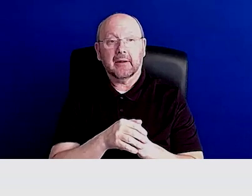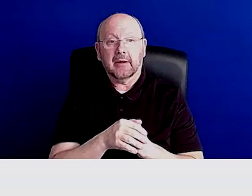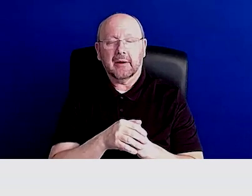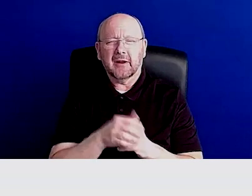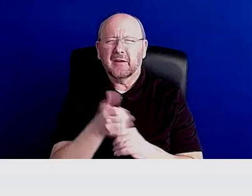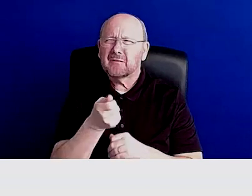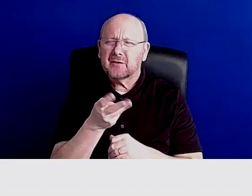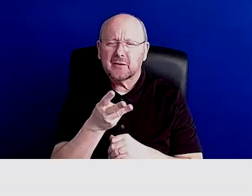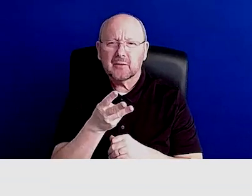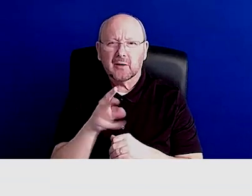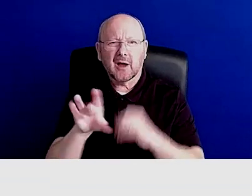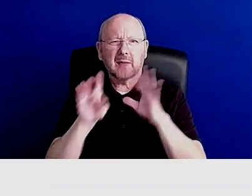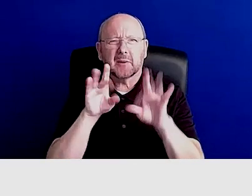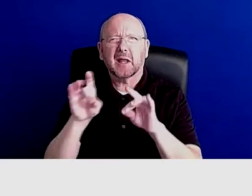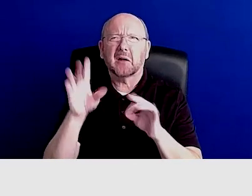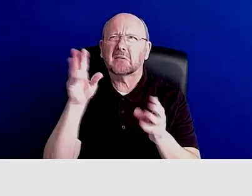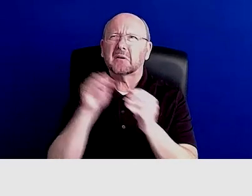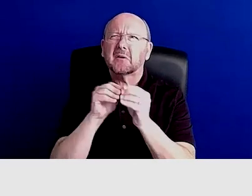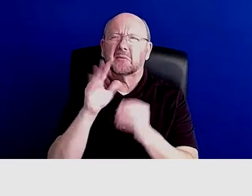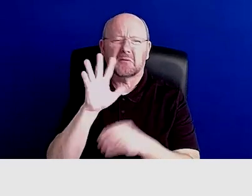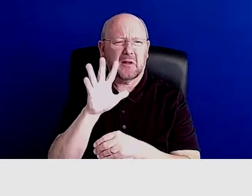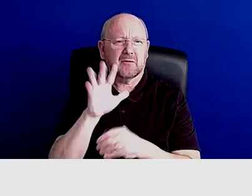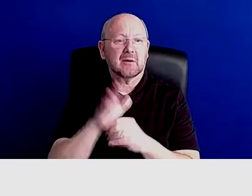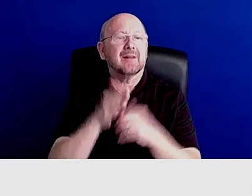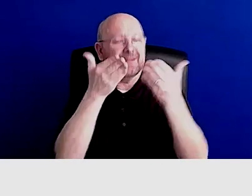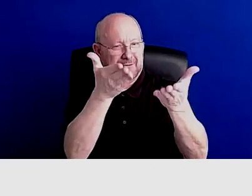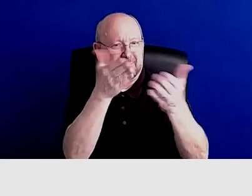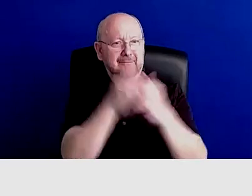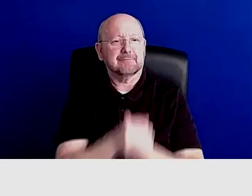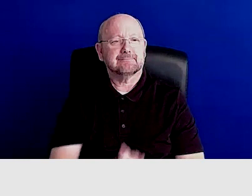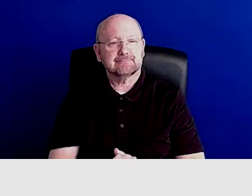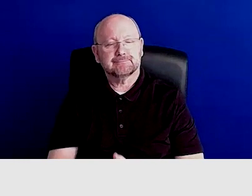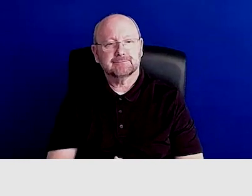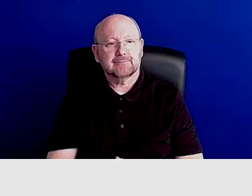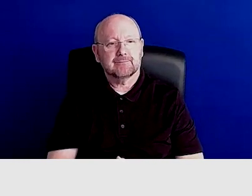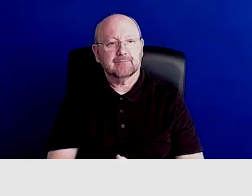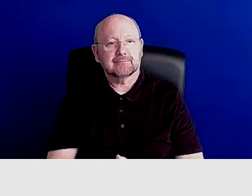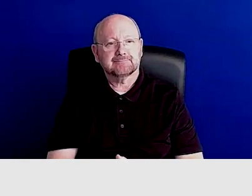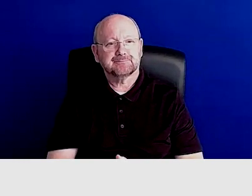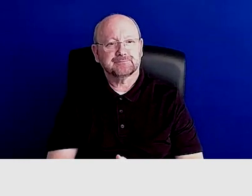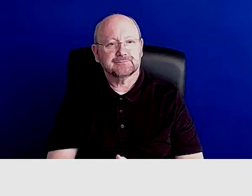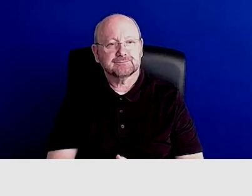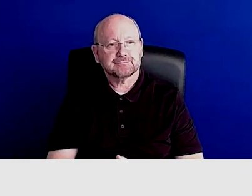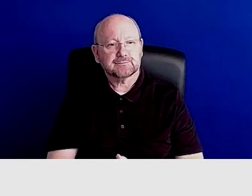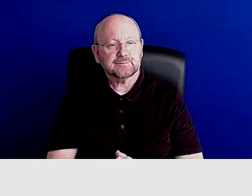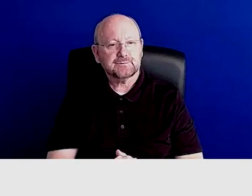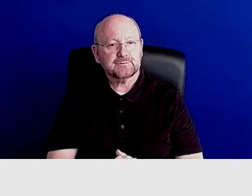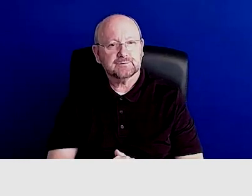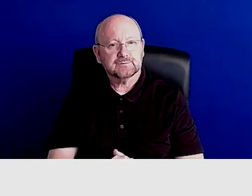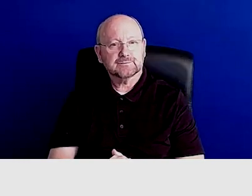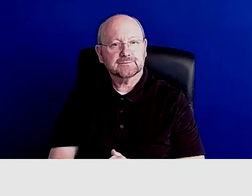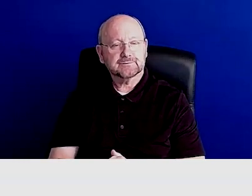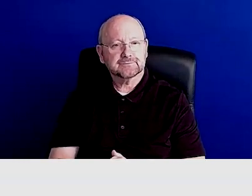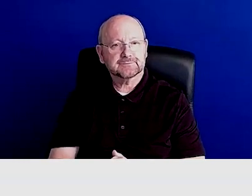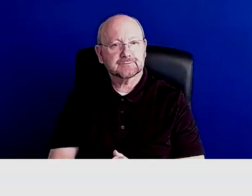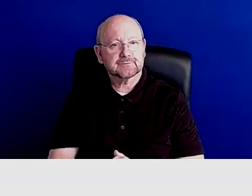I picked out about 5. Oh, here's the rest of them. Da, da, da, da. Okay. And then,